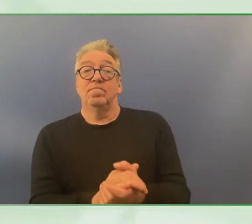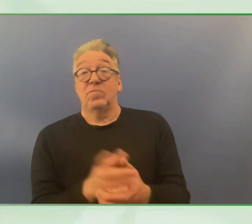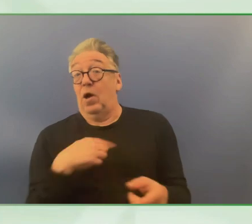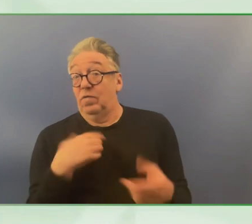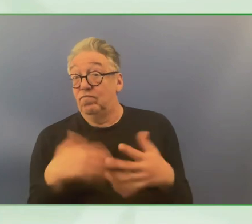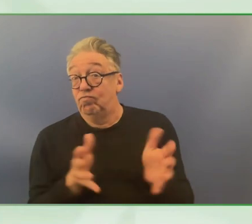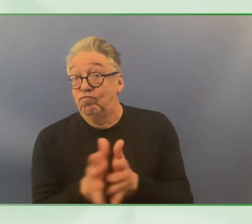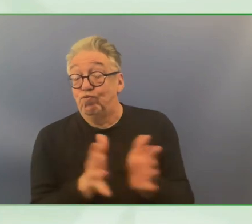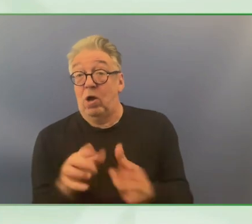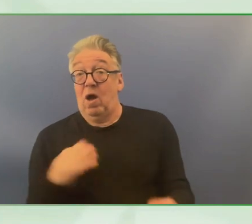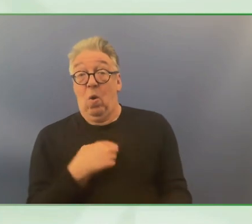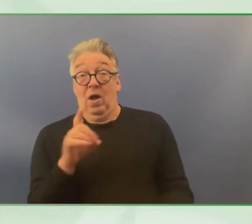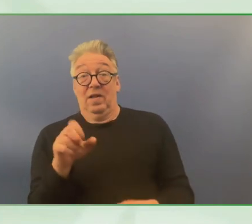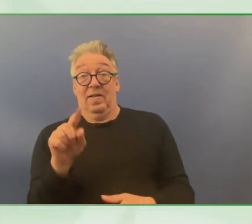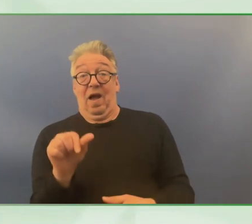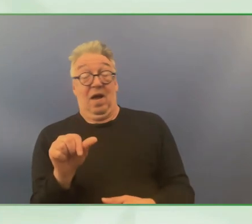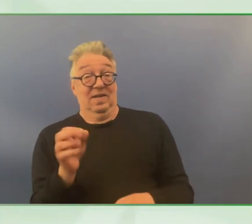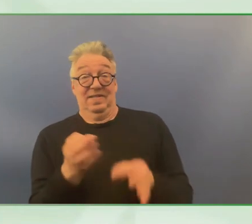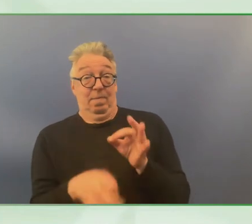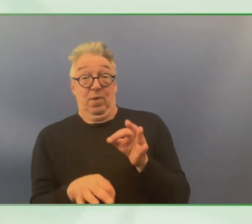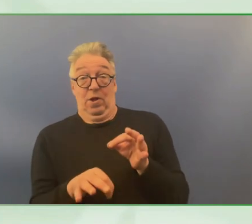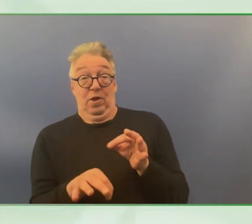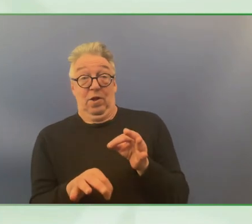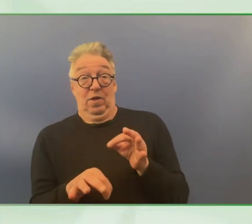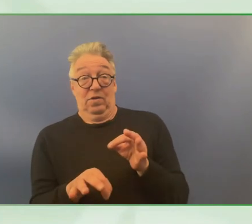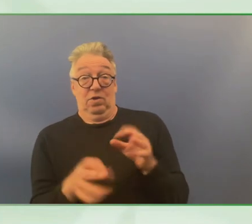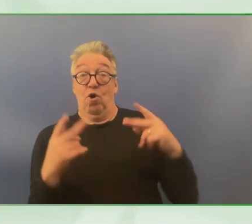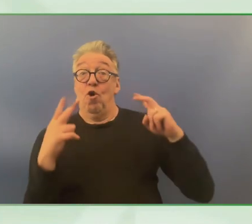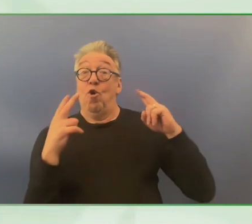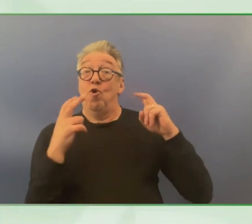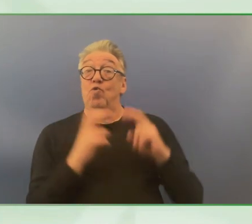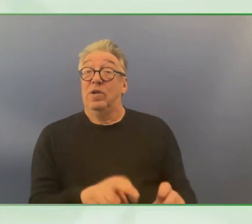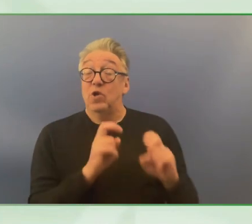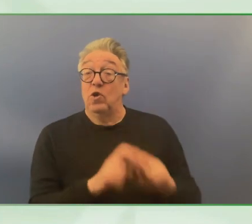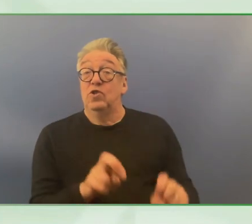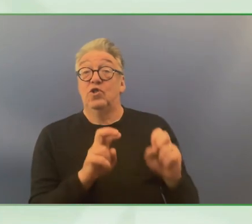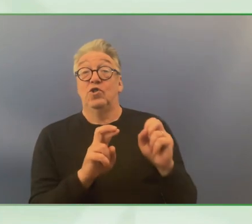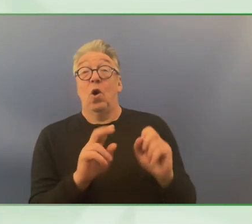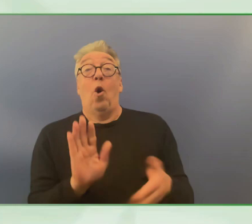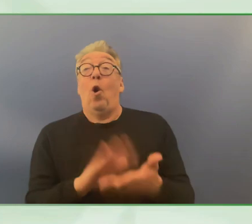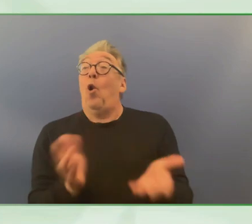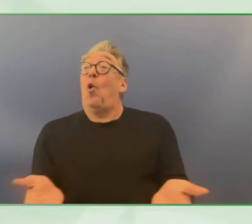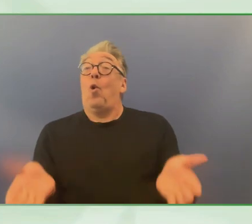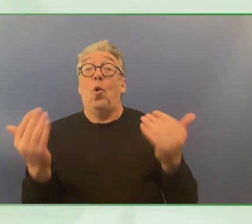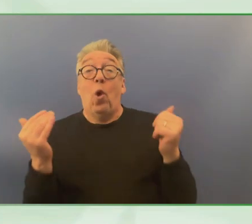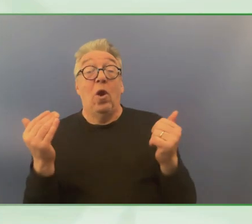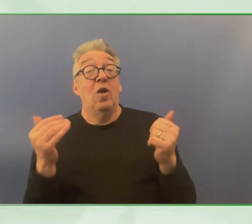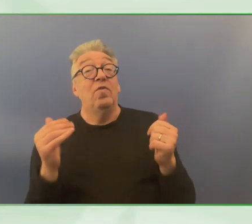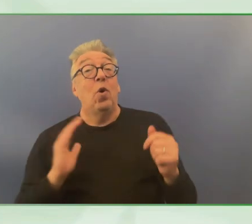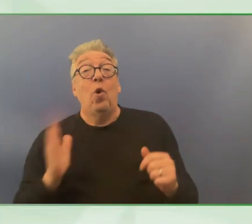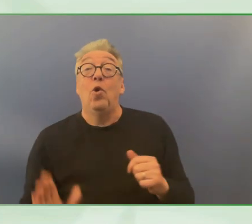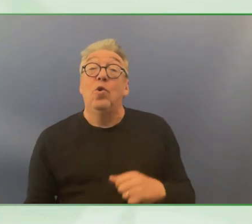that we are using, which is basically research, a call for nomination data. Dan is using, or the baseline was